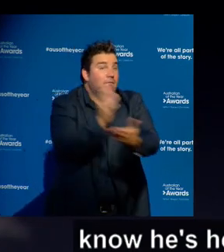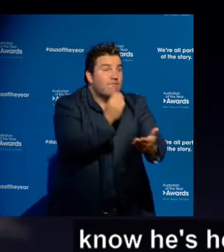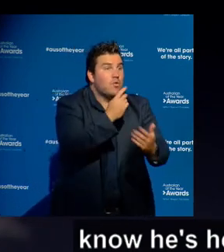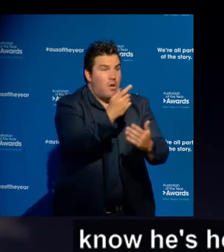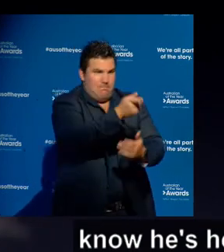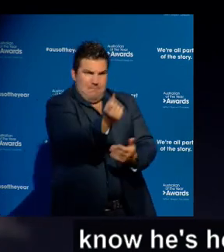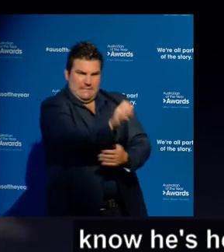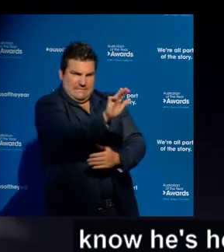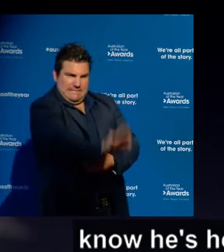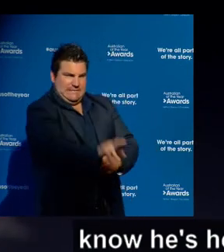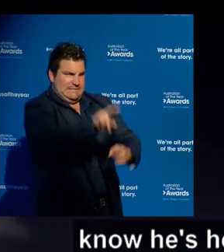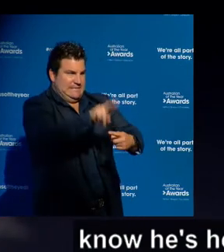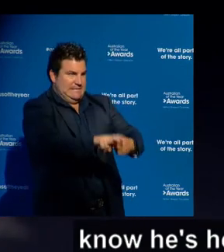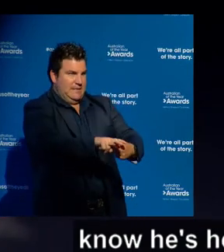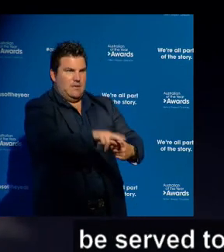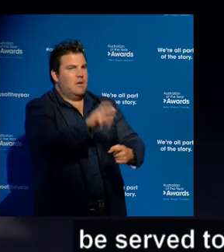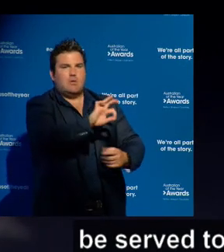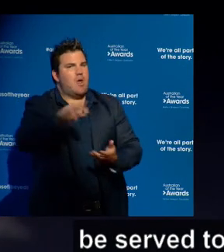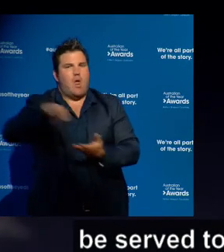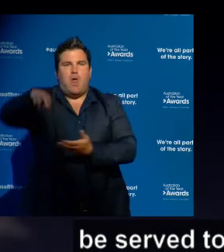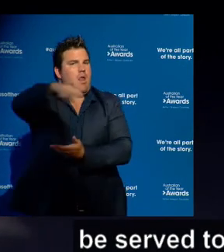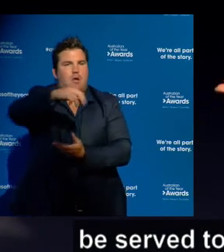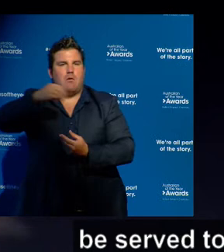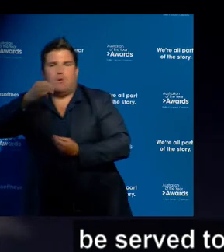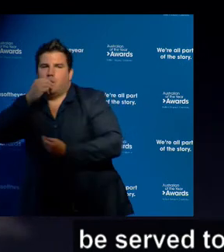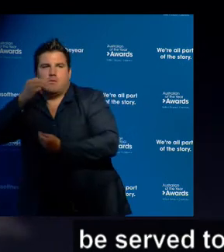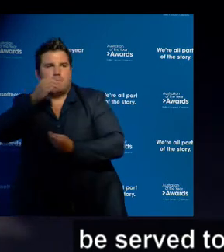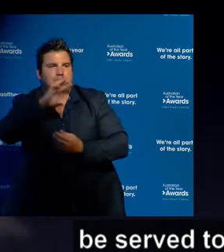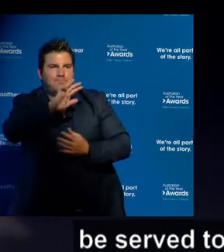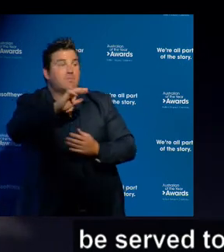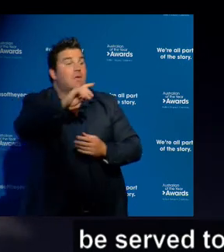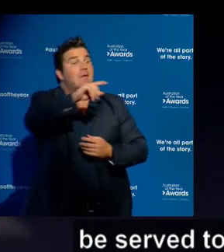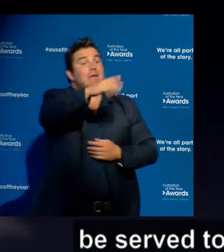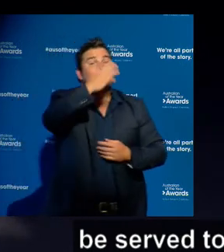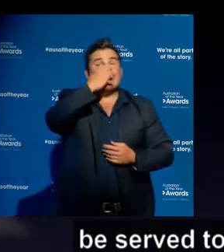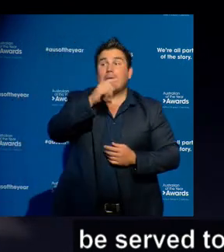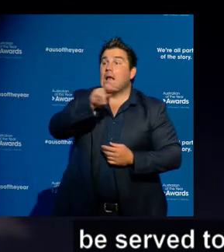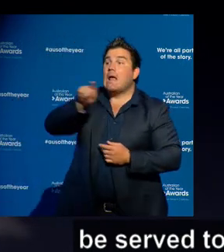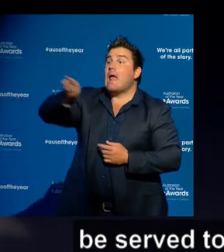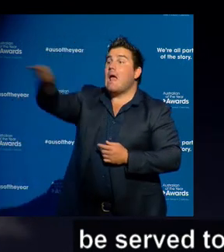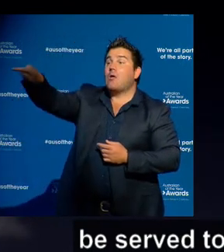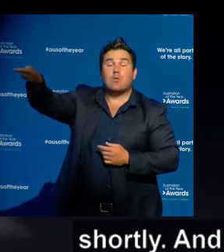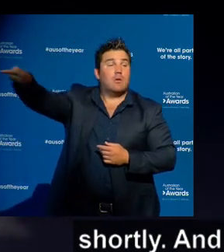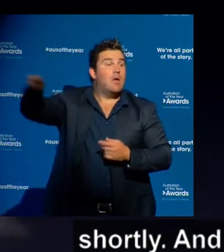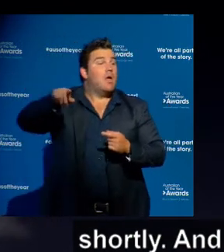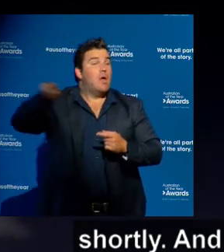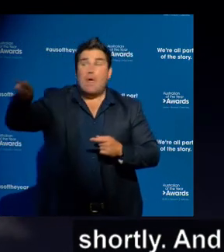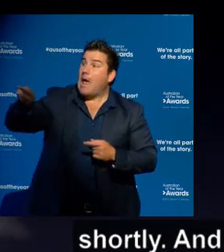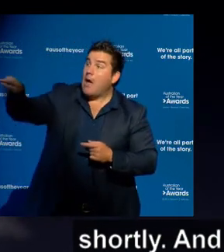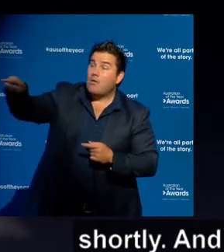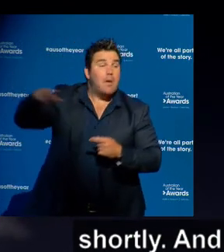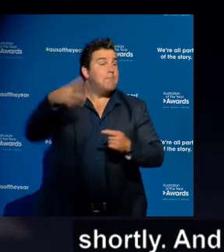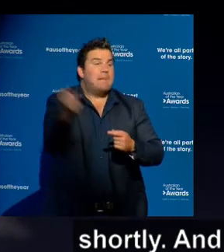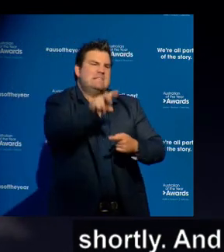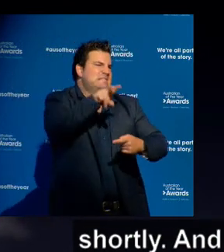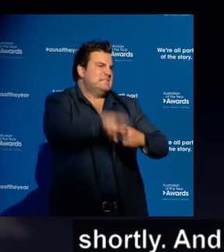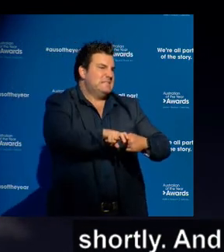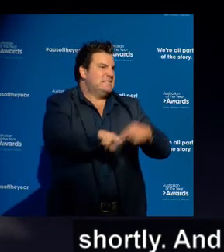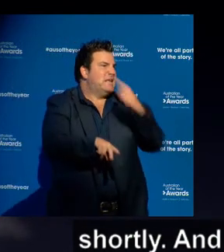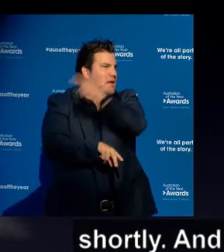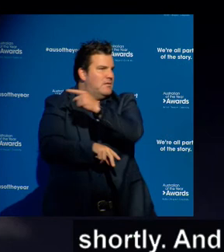shortly. And while you can choose to enjoy your refreshments outside, please make sure that you take a seat at a table